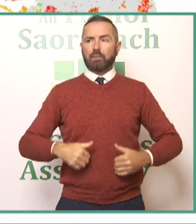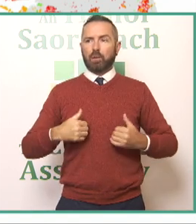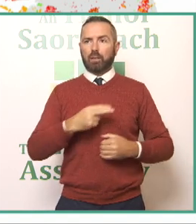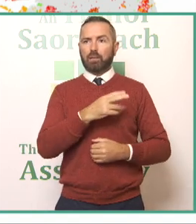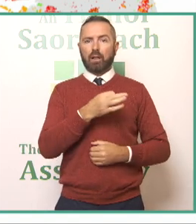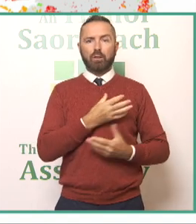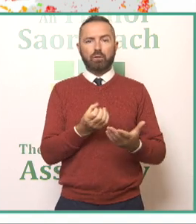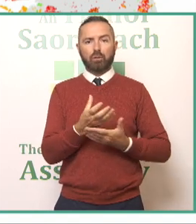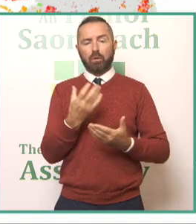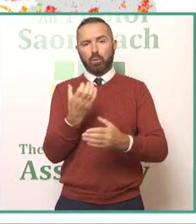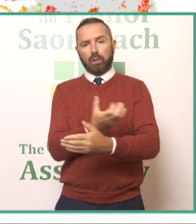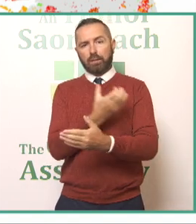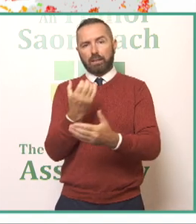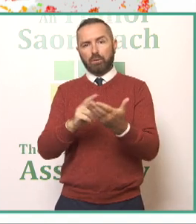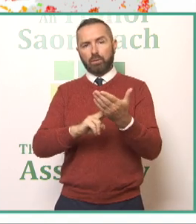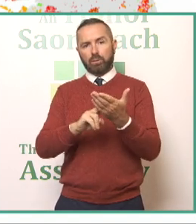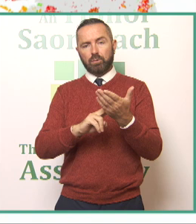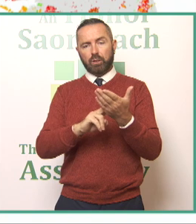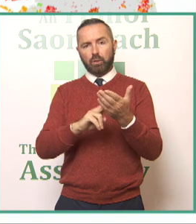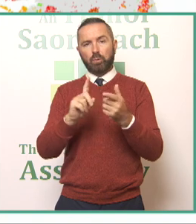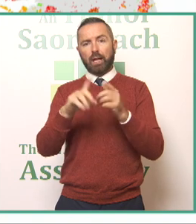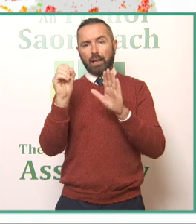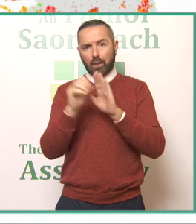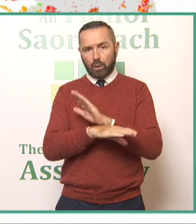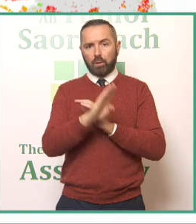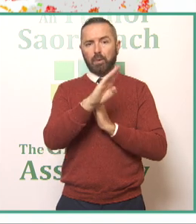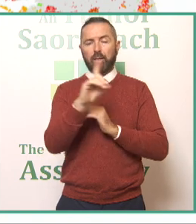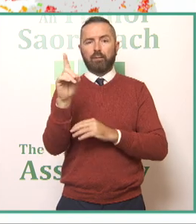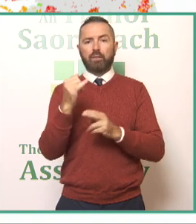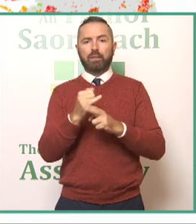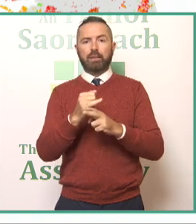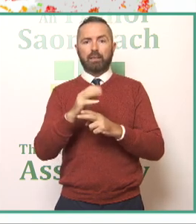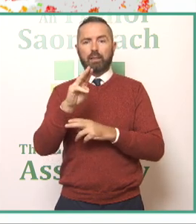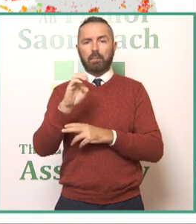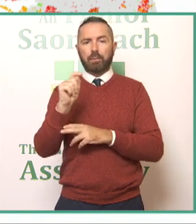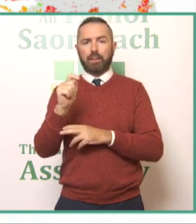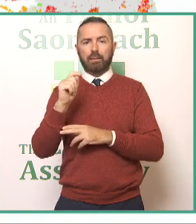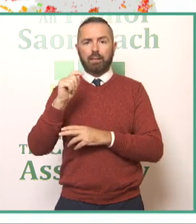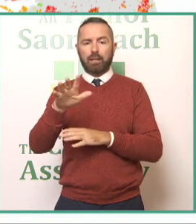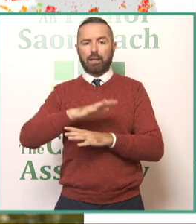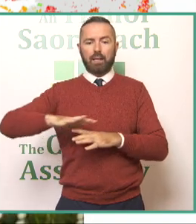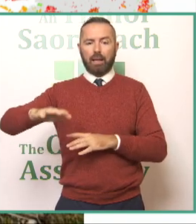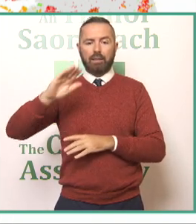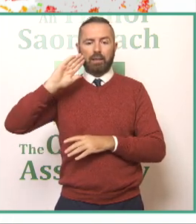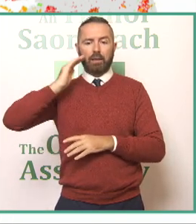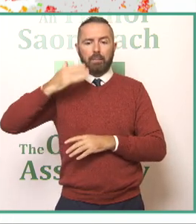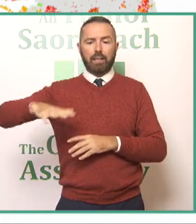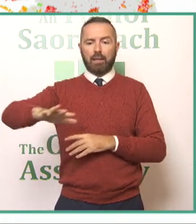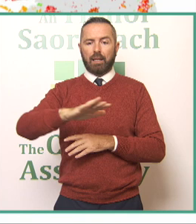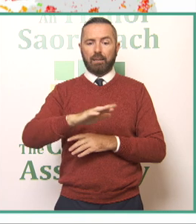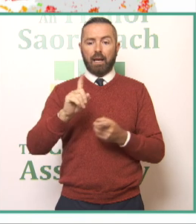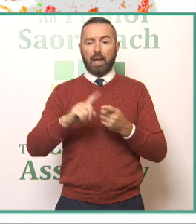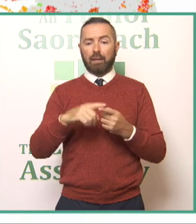We continue to lose our biodiversity from our peatlands. We're losing our species like curlew. We're down to